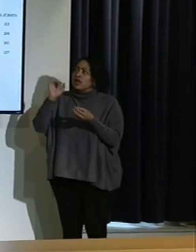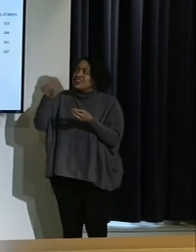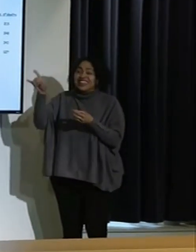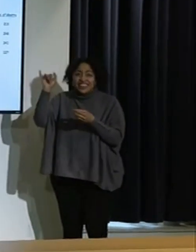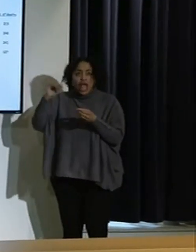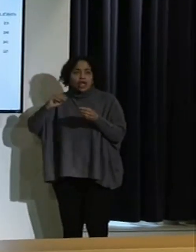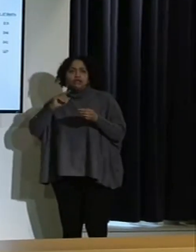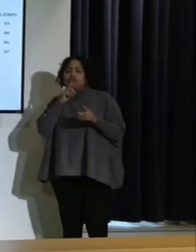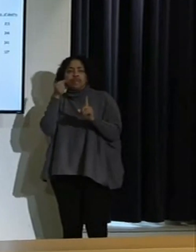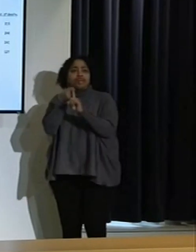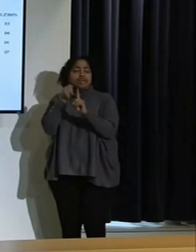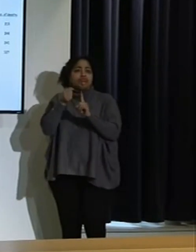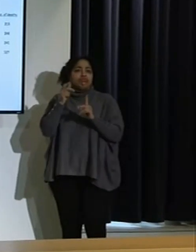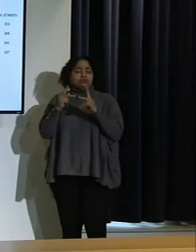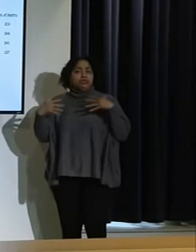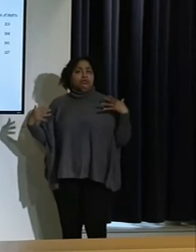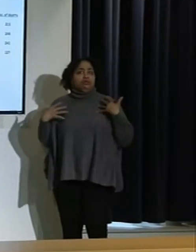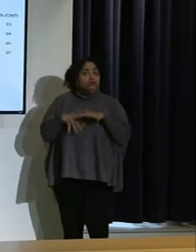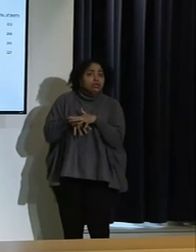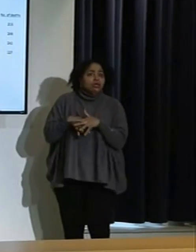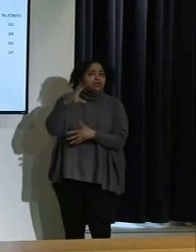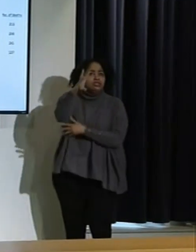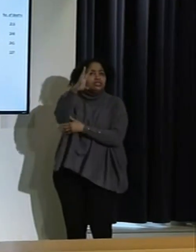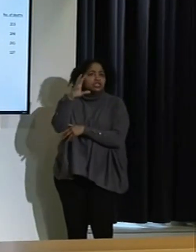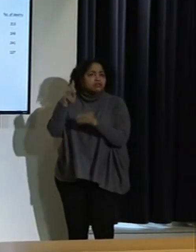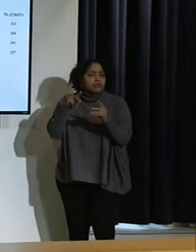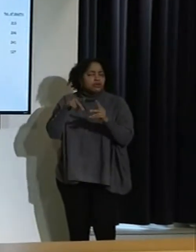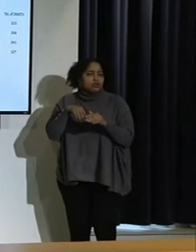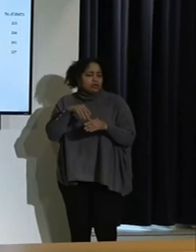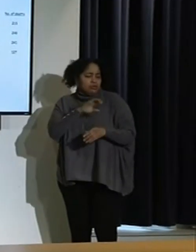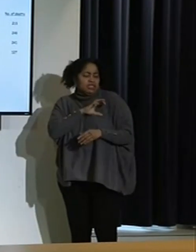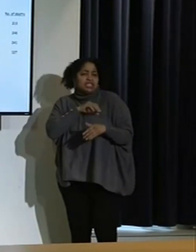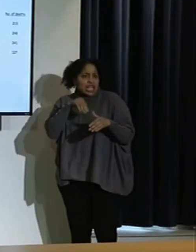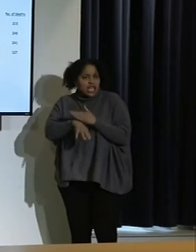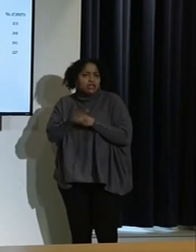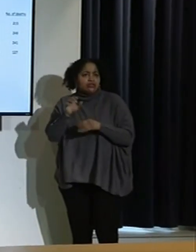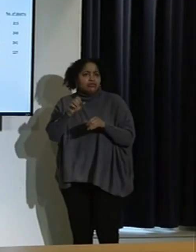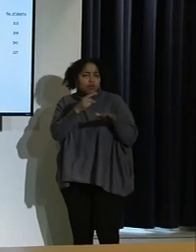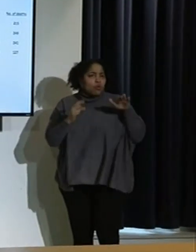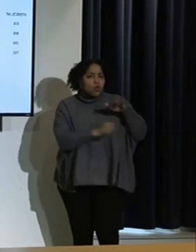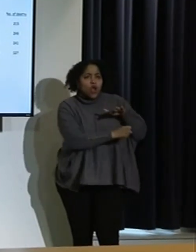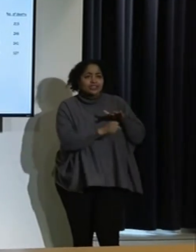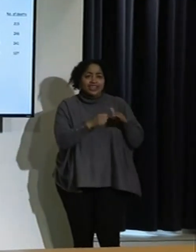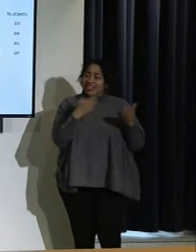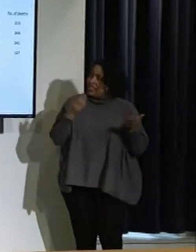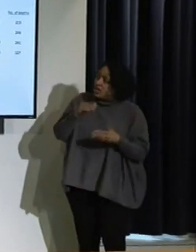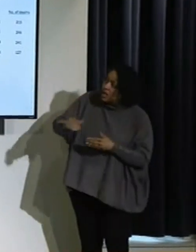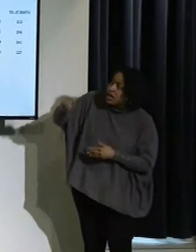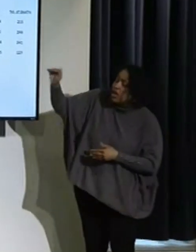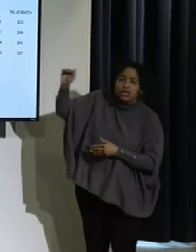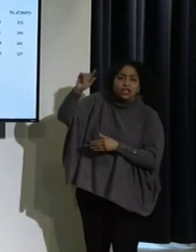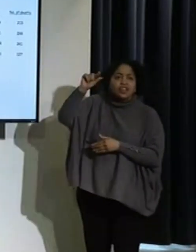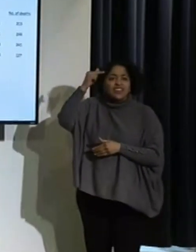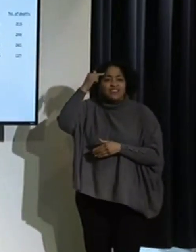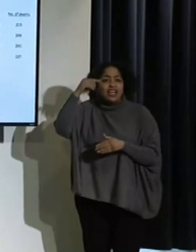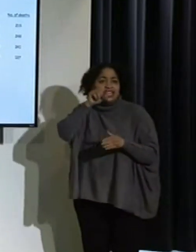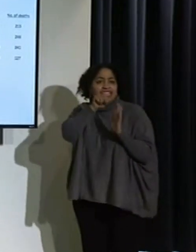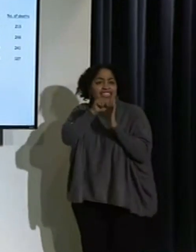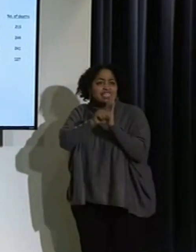scaring everybody. It was a time at which we had 600 police officers in quarantine. As we got here, the feds and the state built